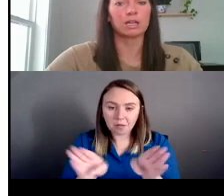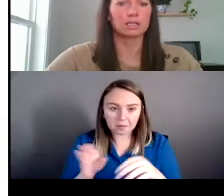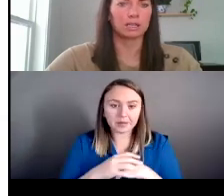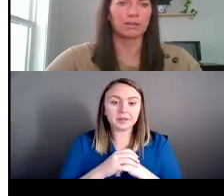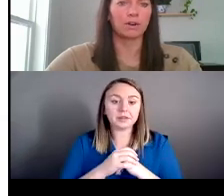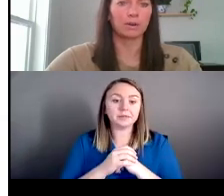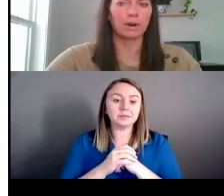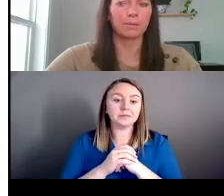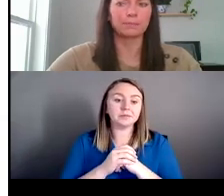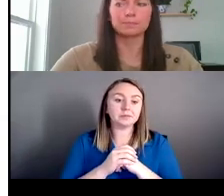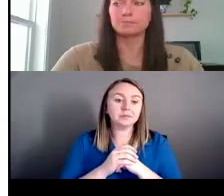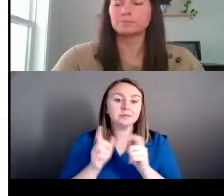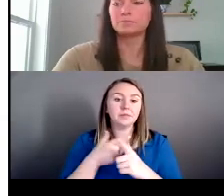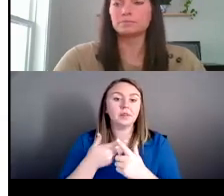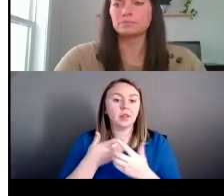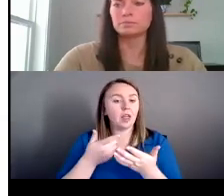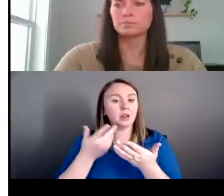any necessary follow-up.